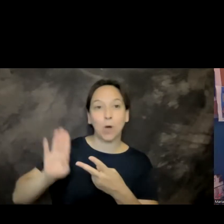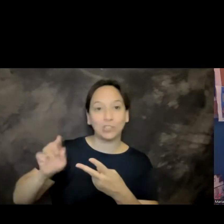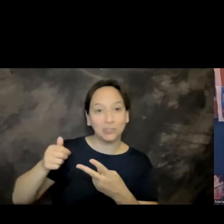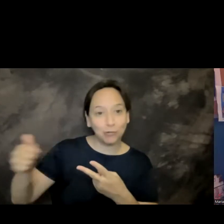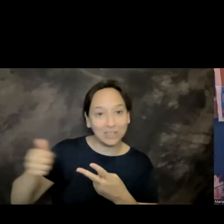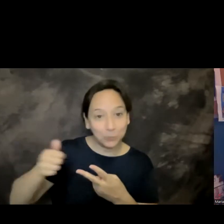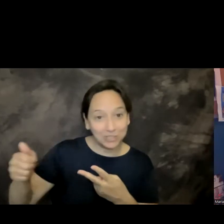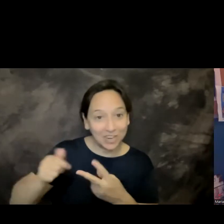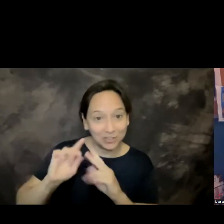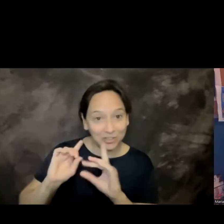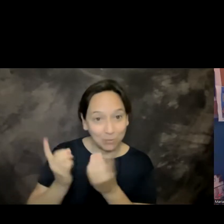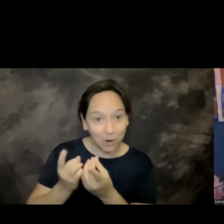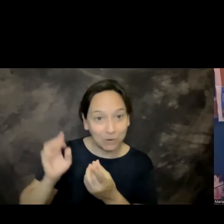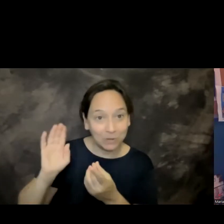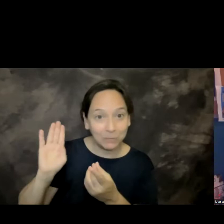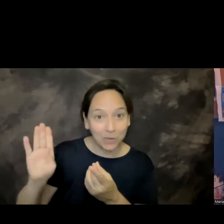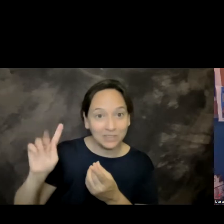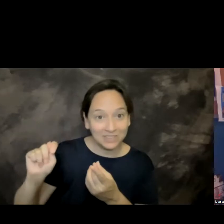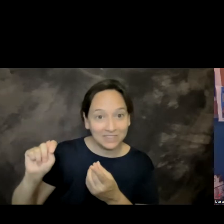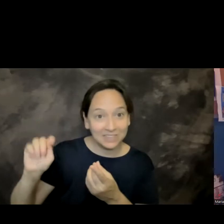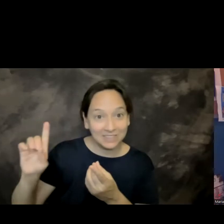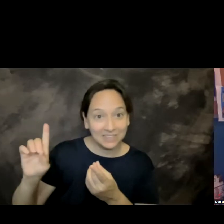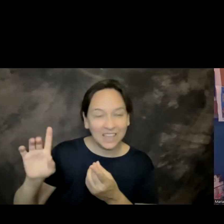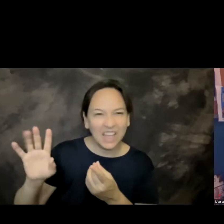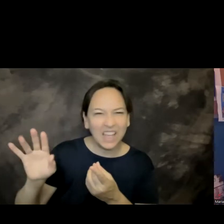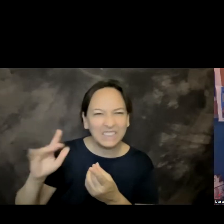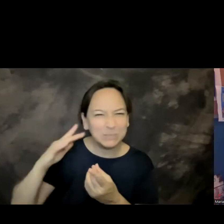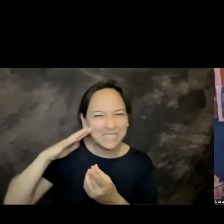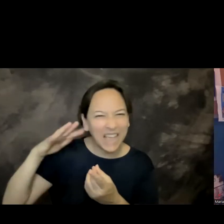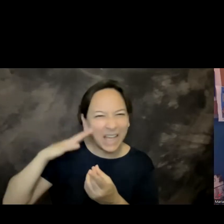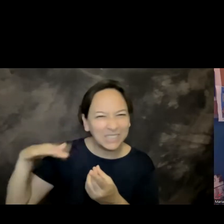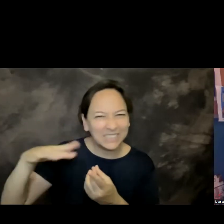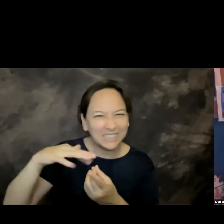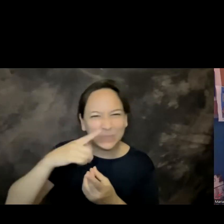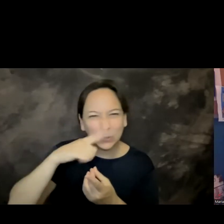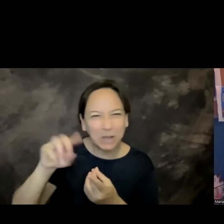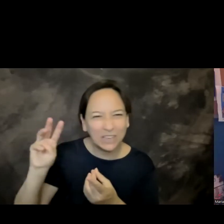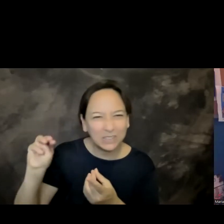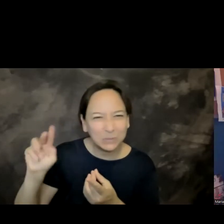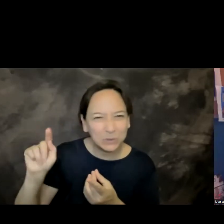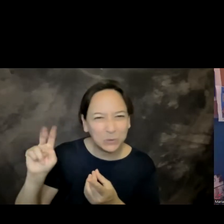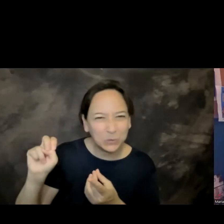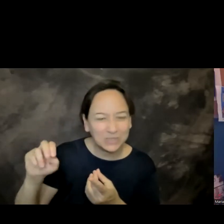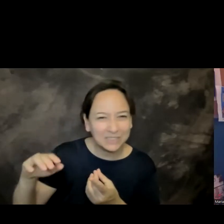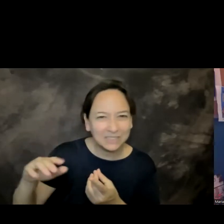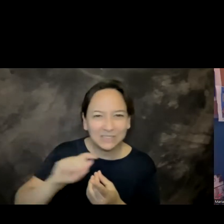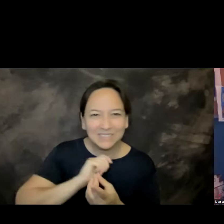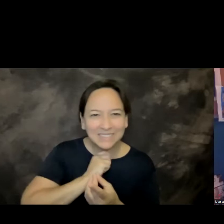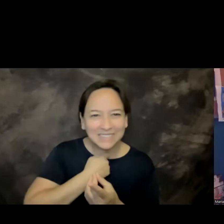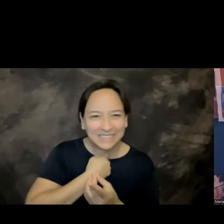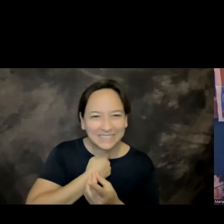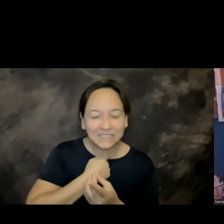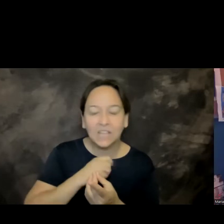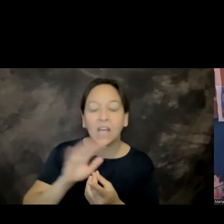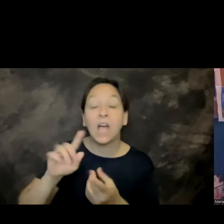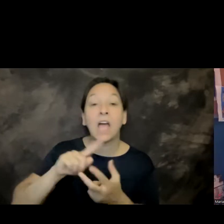And if folks can mute yourselves as you're coming in, it will be helpful to make sure that everybody can hear us, as well